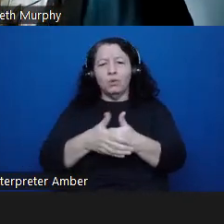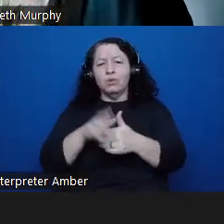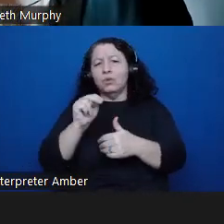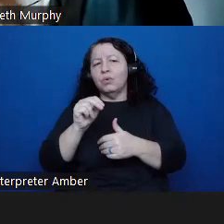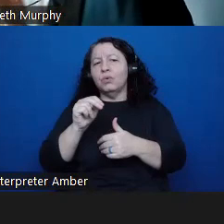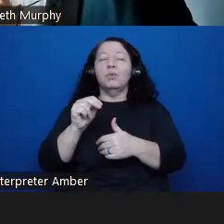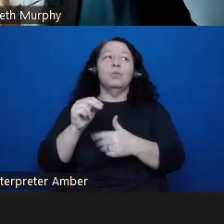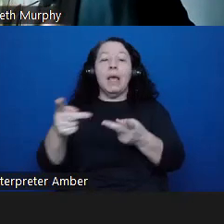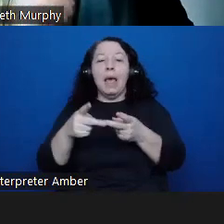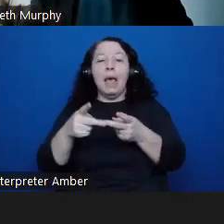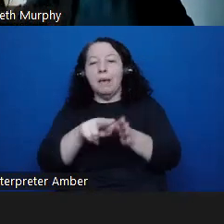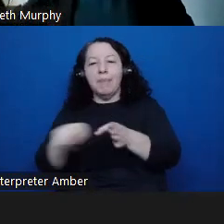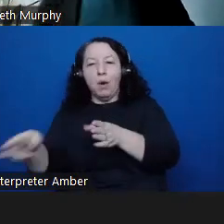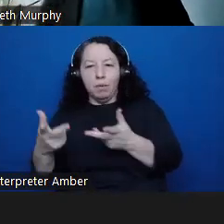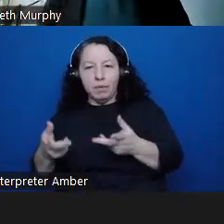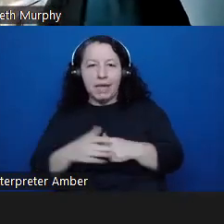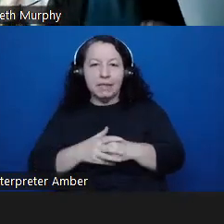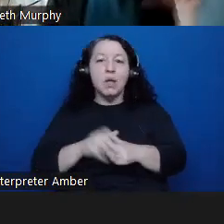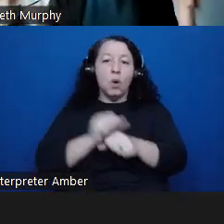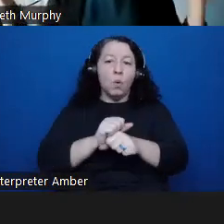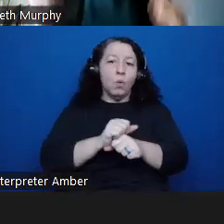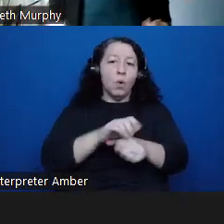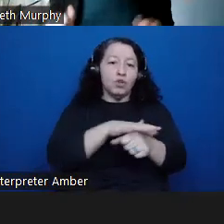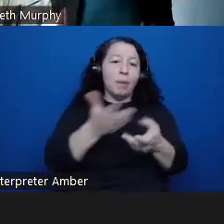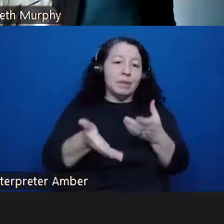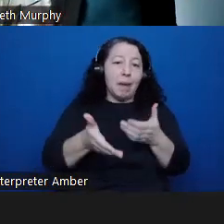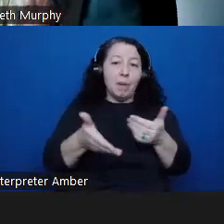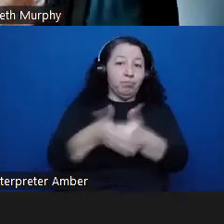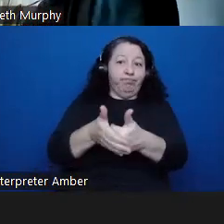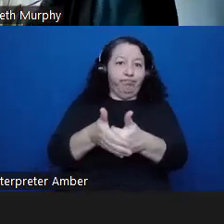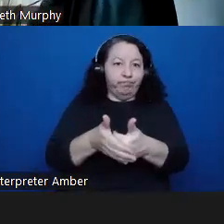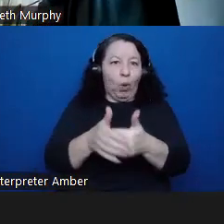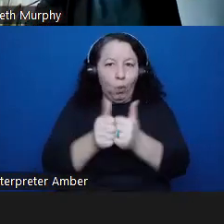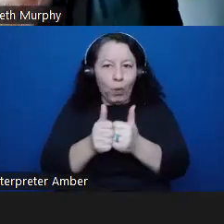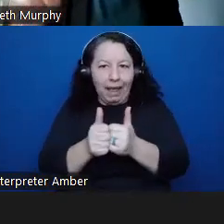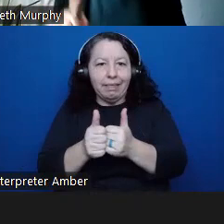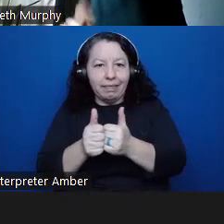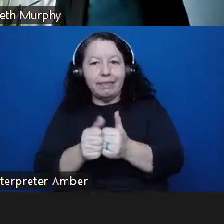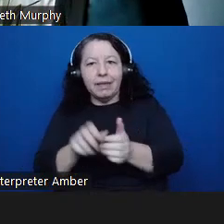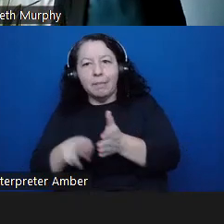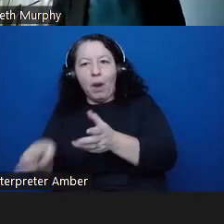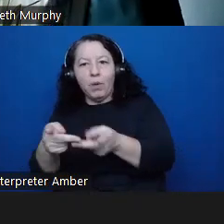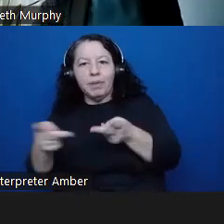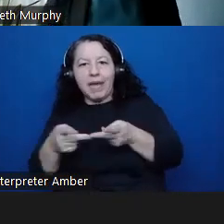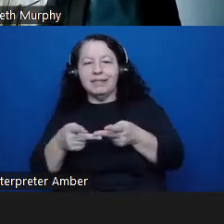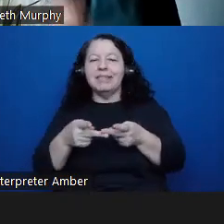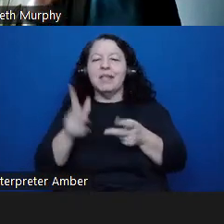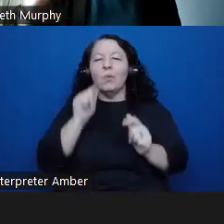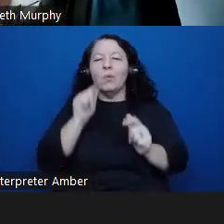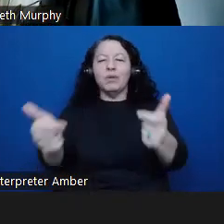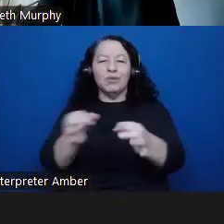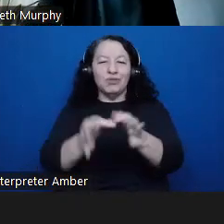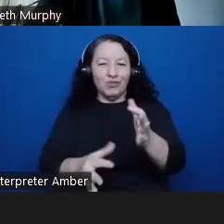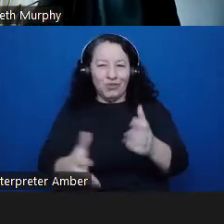case, workshops might even abut tombs, so they were in close neighbors. Now, this cluster of workshops was situated